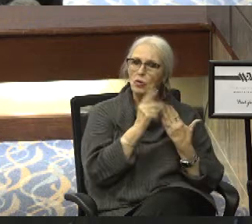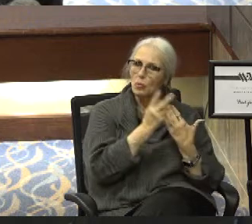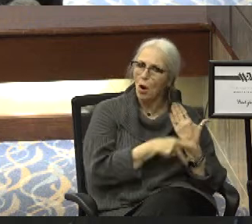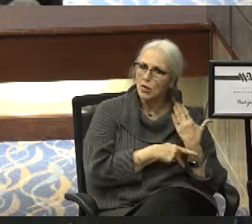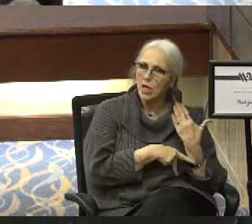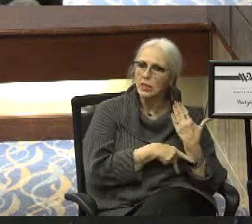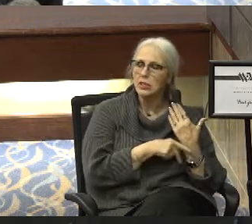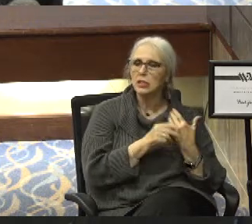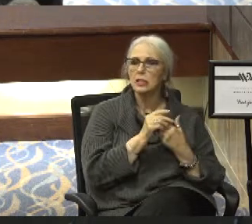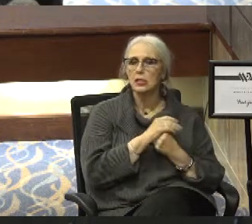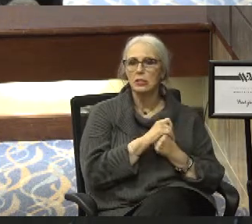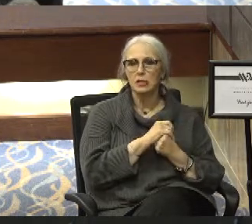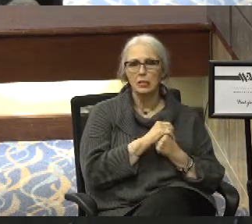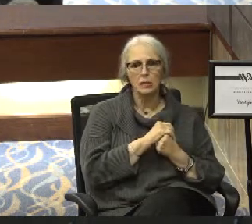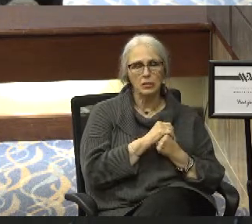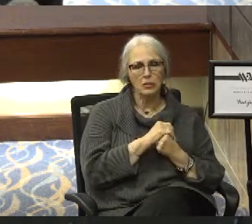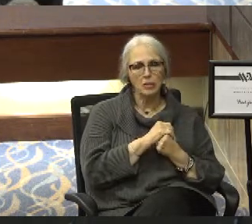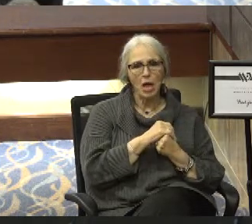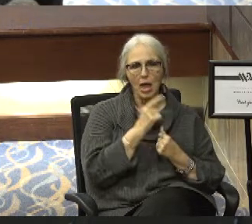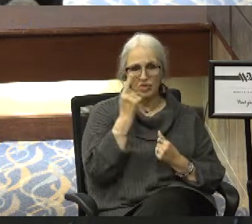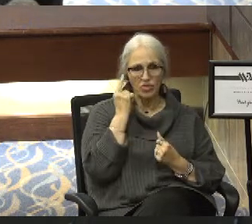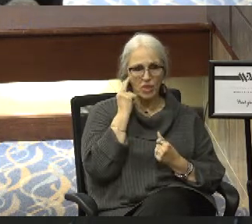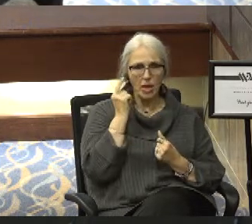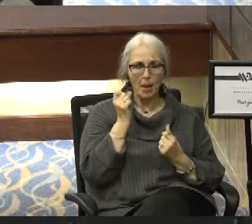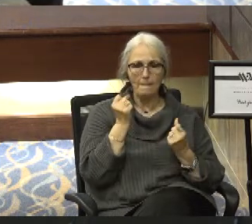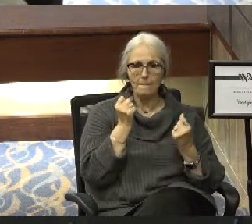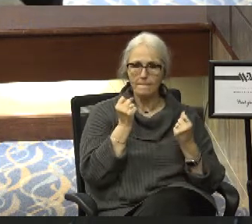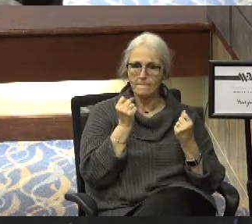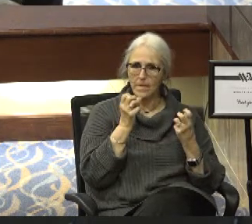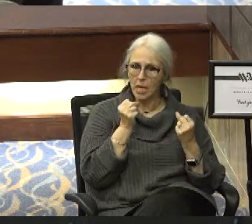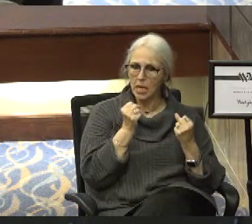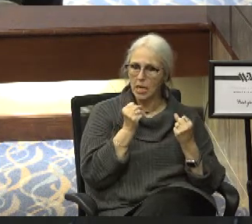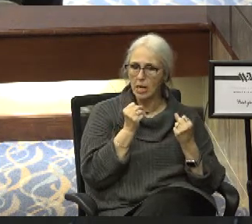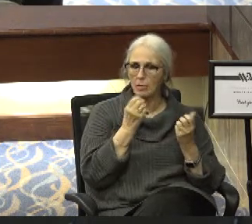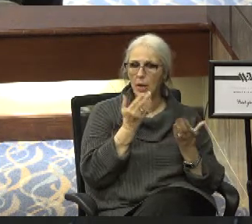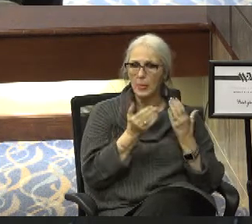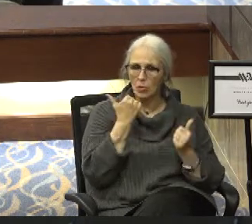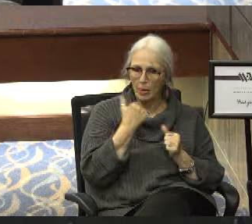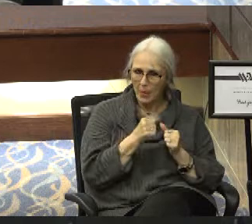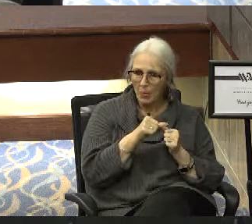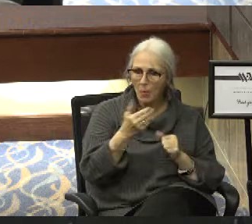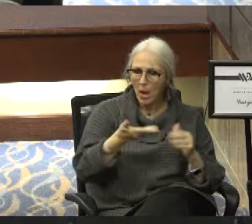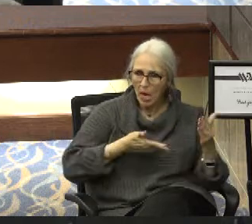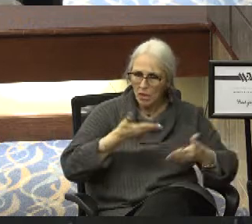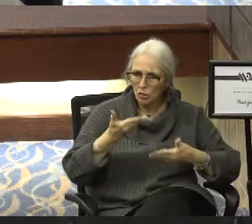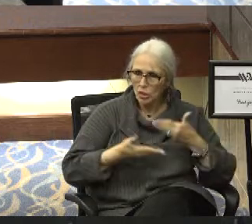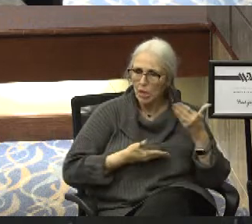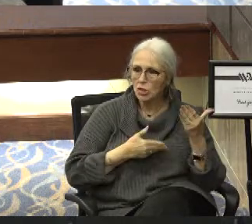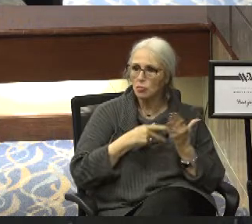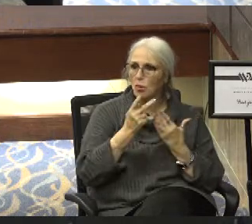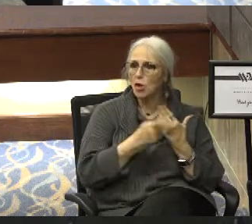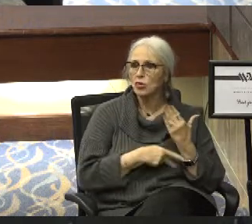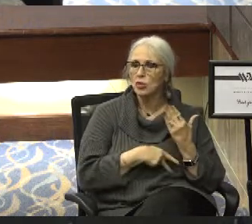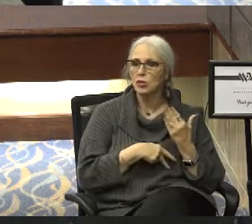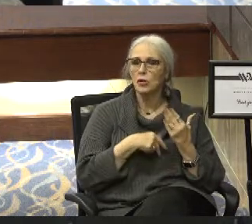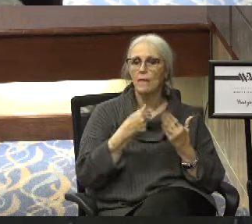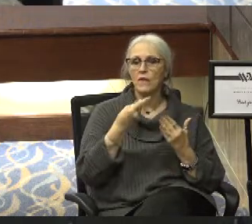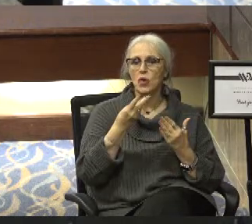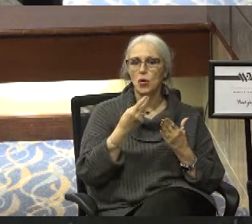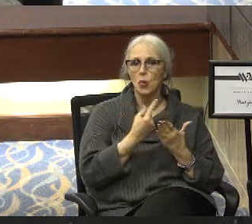Brazos Promenade. And I think many might recall my introduction of this project just a couple short weeks